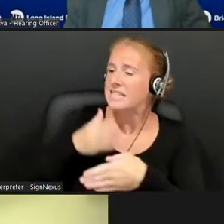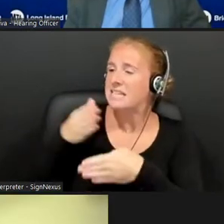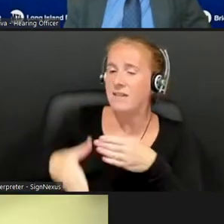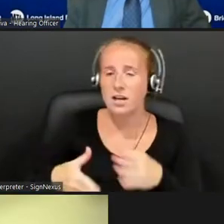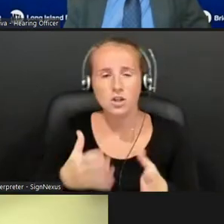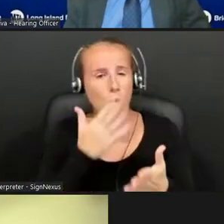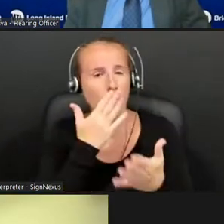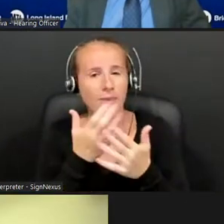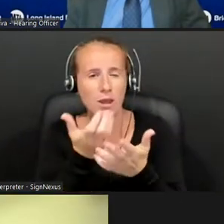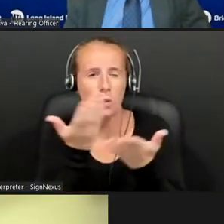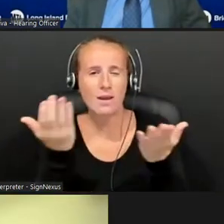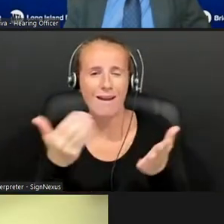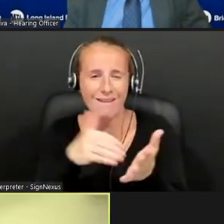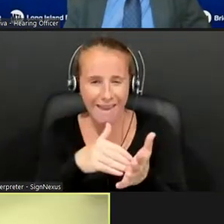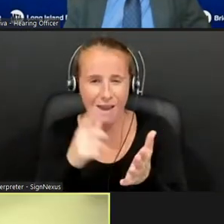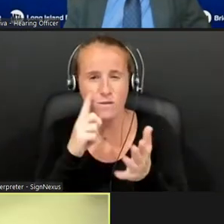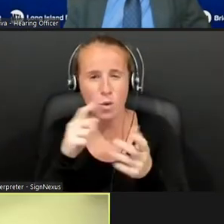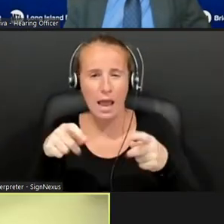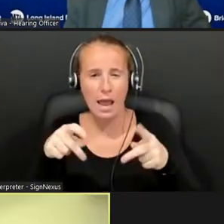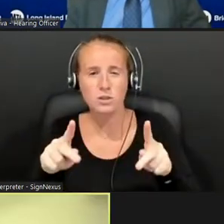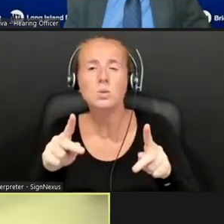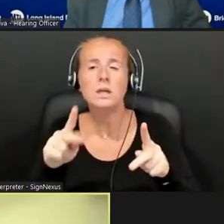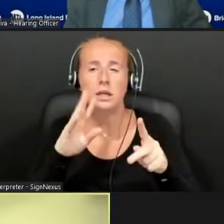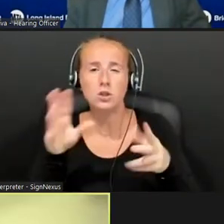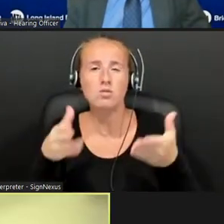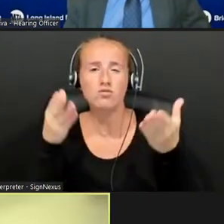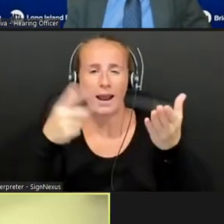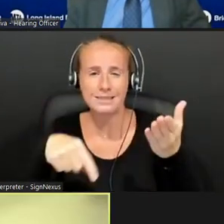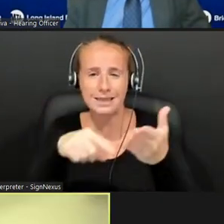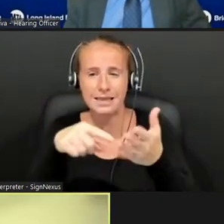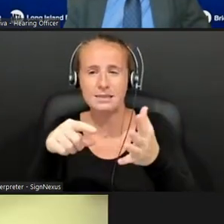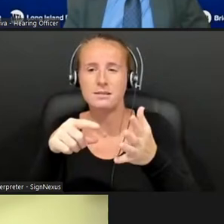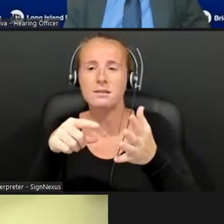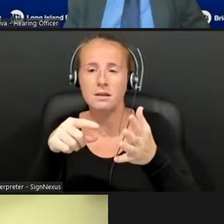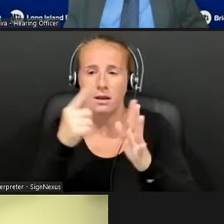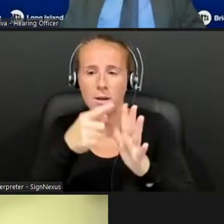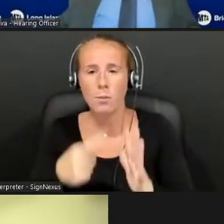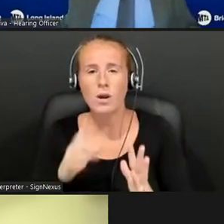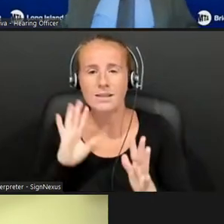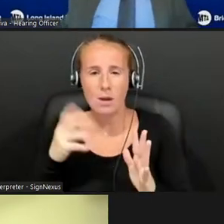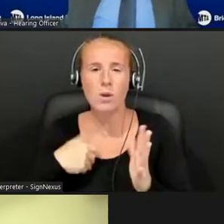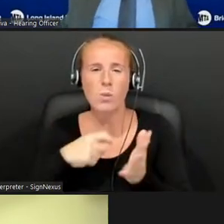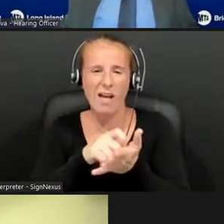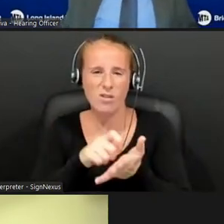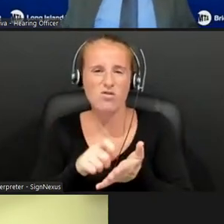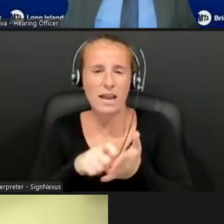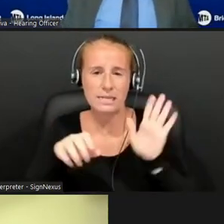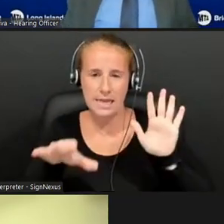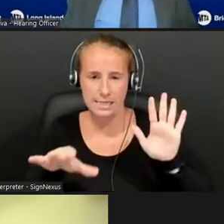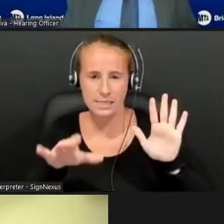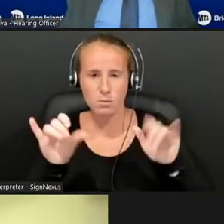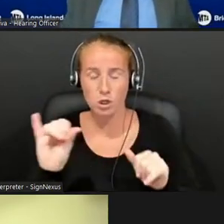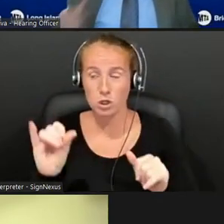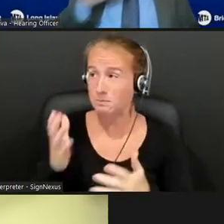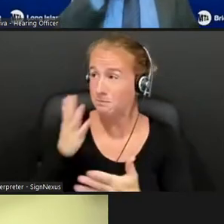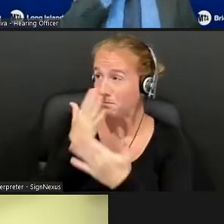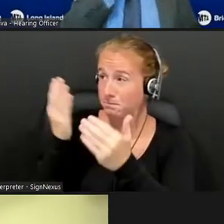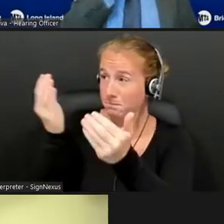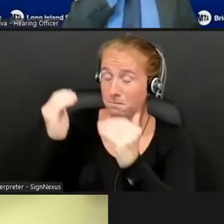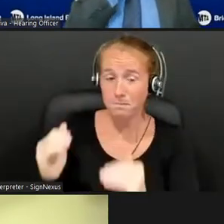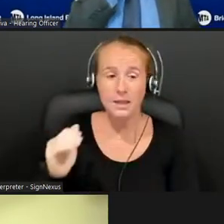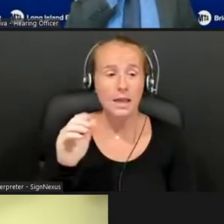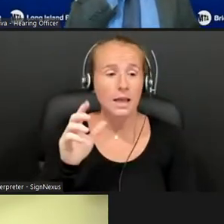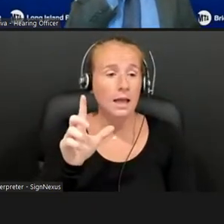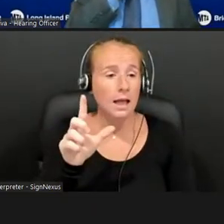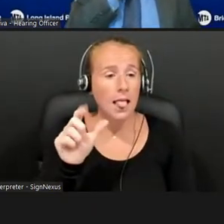thank you again for the opportunity to raise these key points and we'll have written testimony thank you our next speaker is